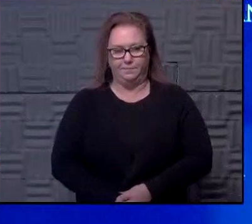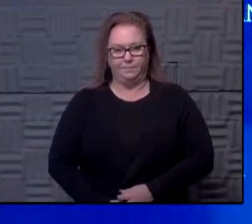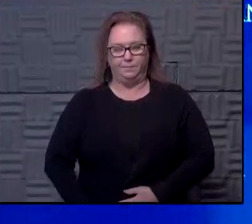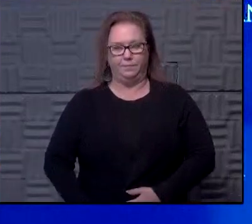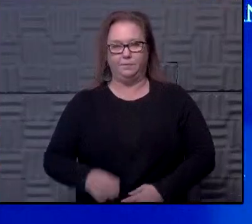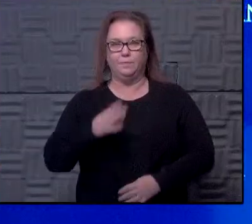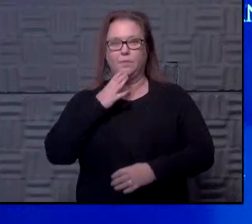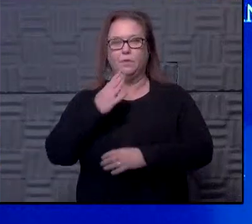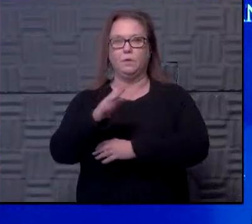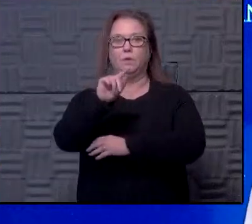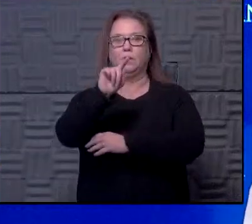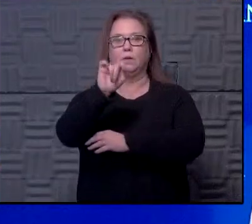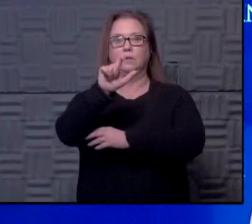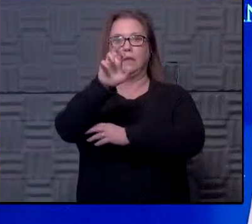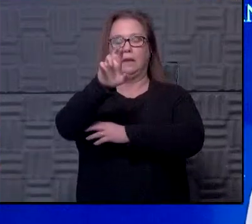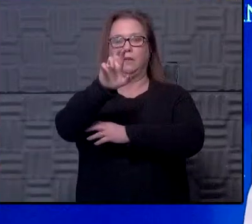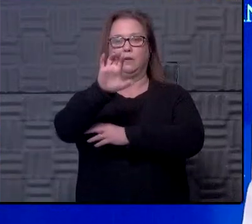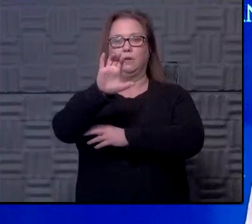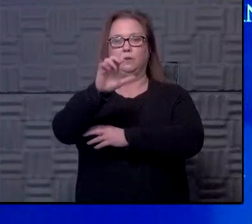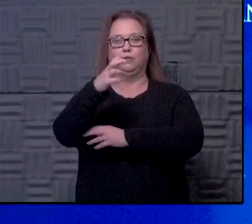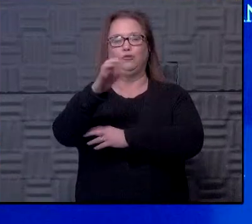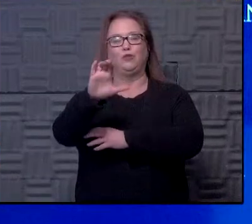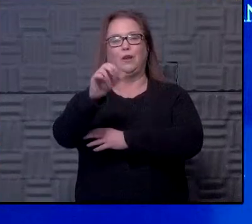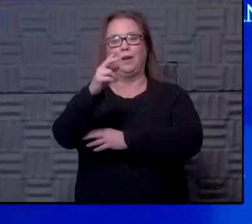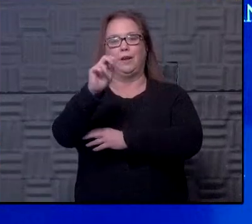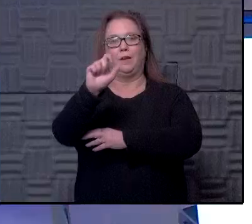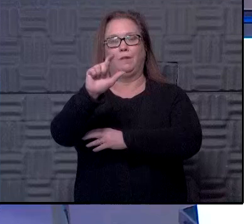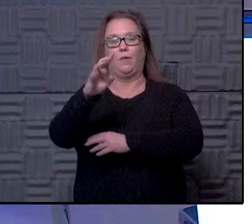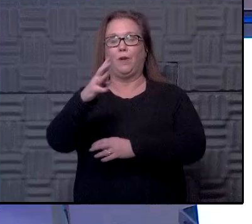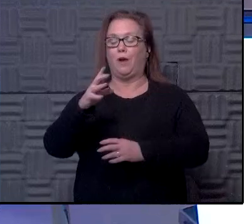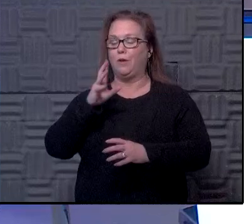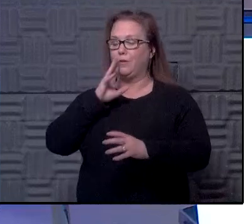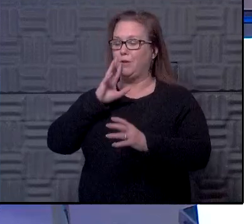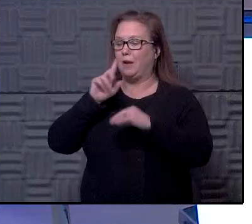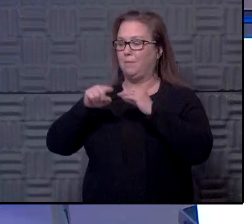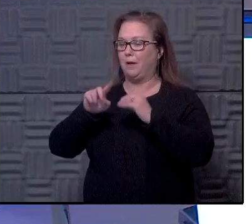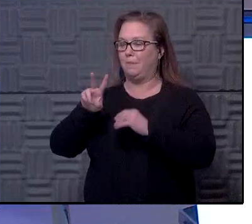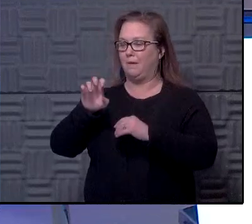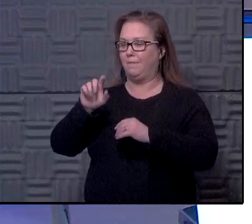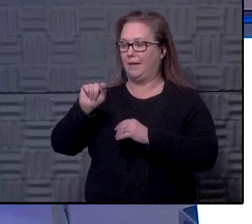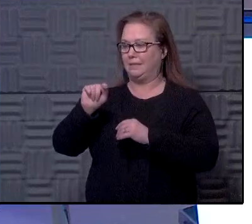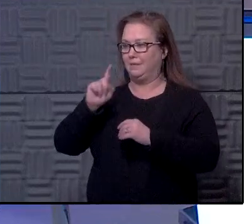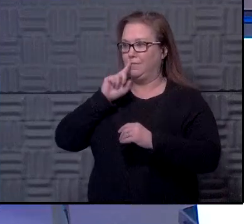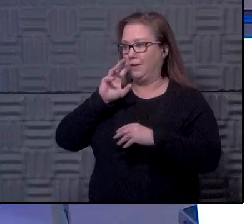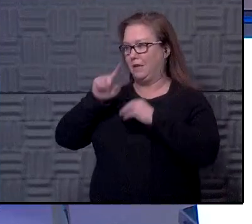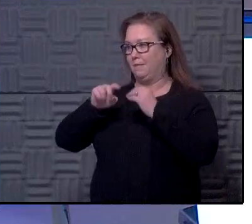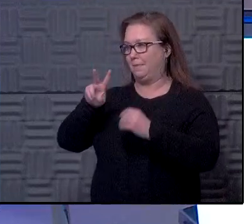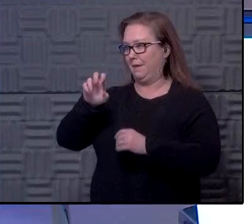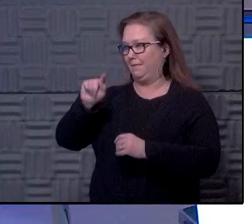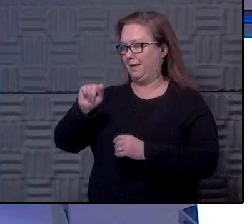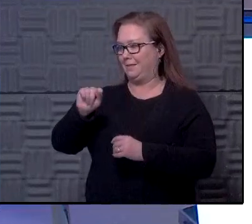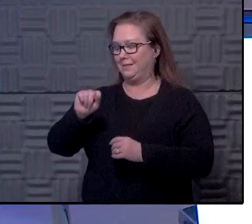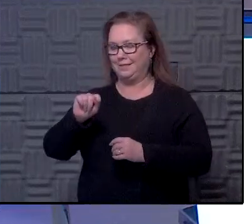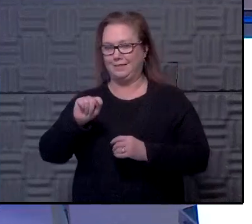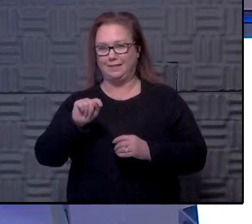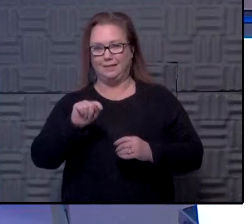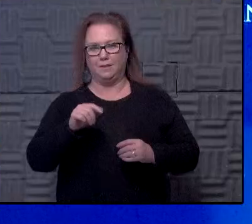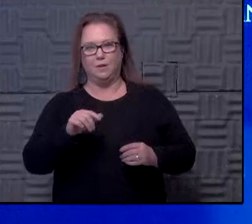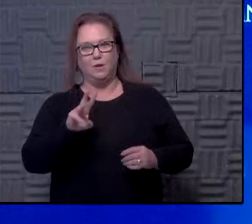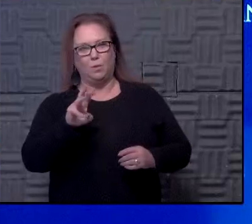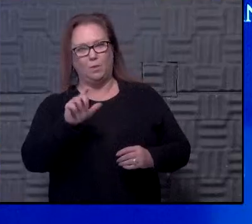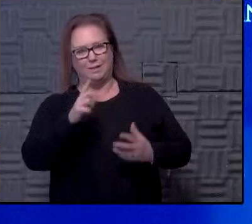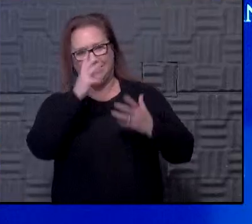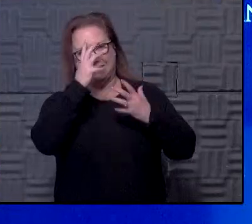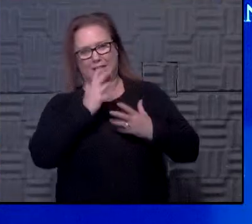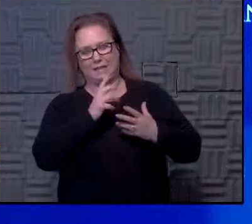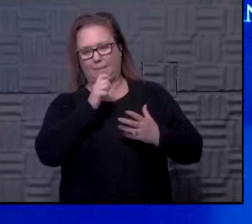Good morning, Taylor, Channel 41. How are you guys this morning? Hi, Taylor. Are you going to talk about my vest, Taylor? Because you're in good graces if you do. Well,